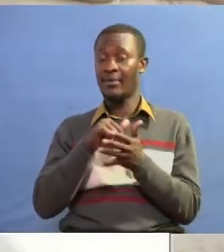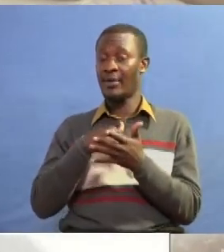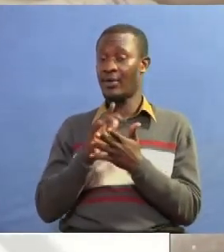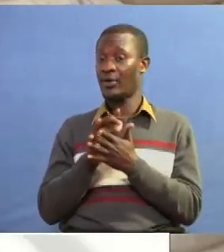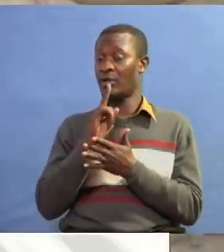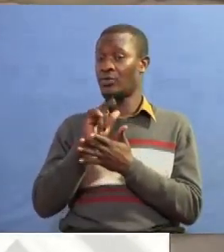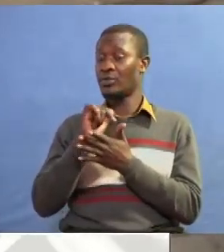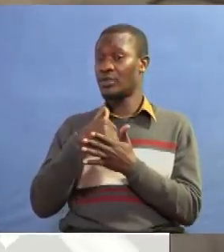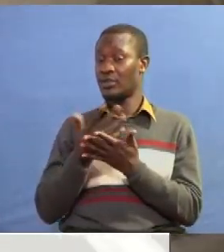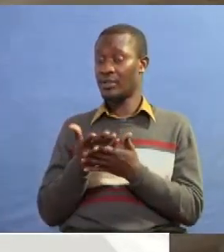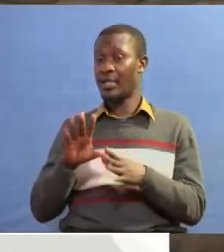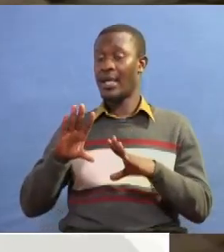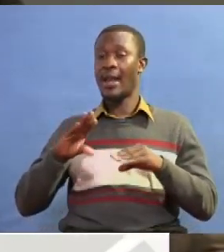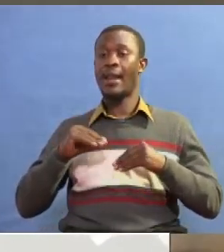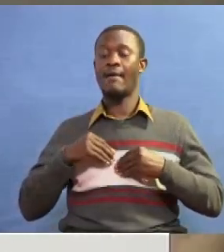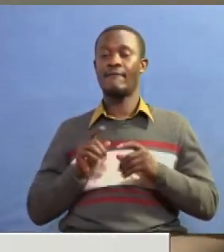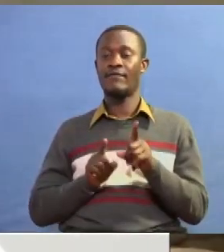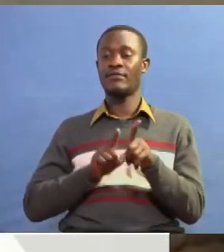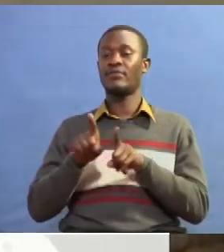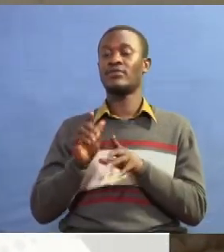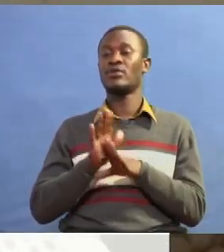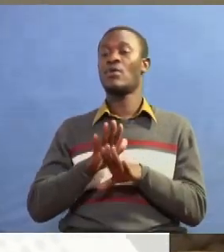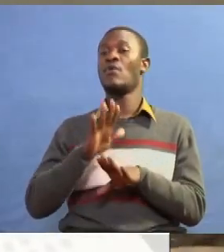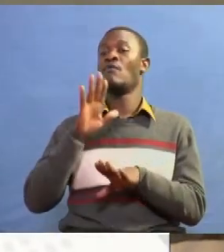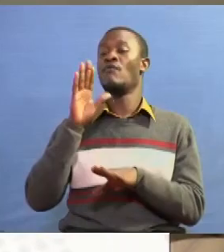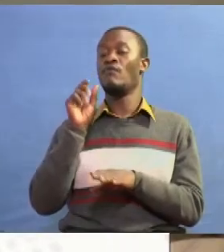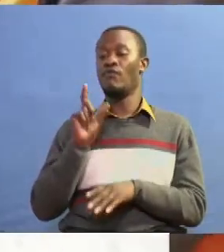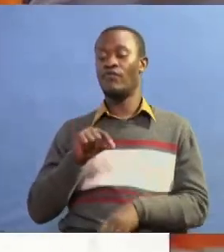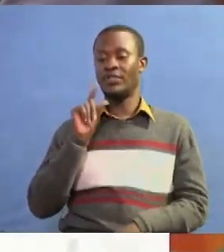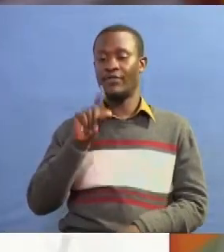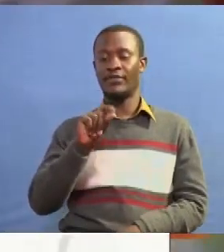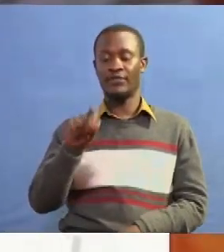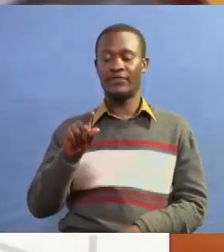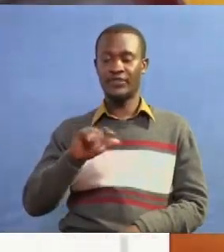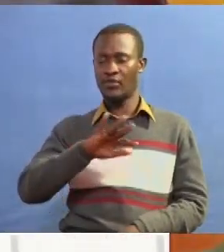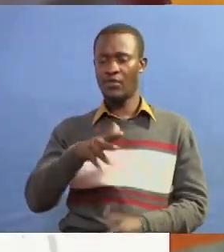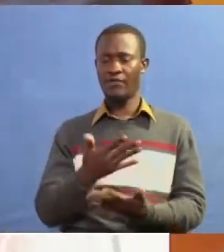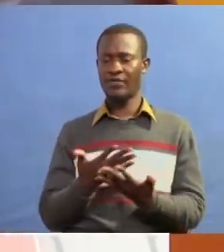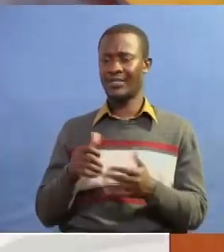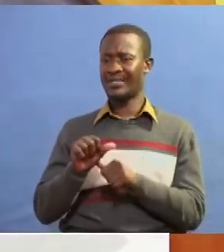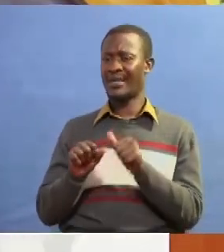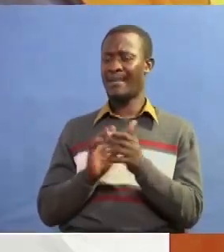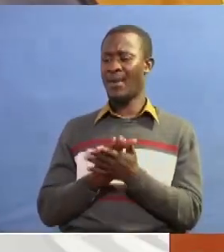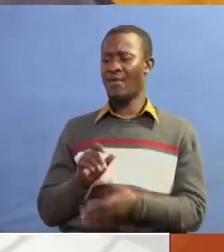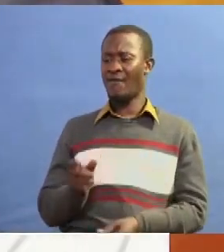to ensure sufficient supply of good fertilizer. Mambo hii yote ya fertilizer iko sawa